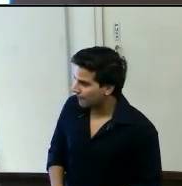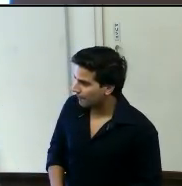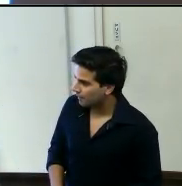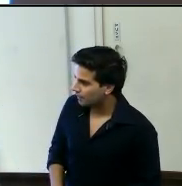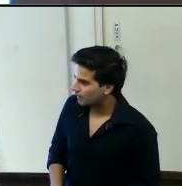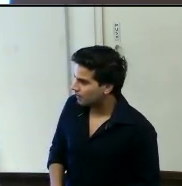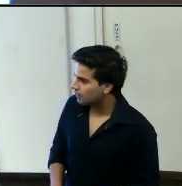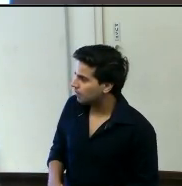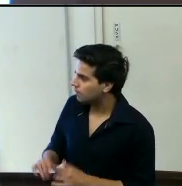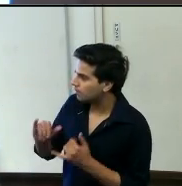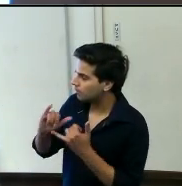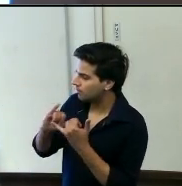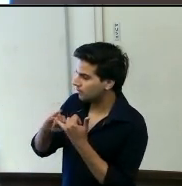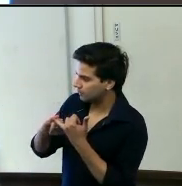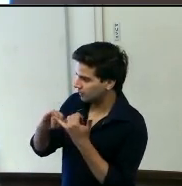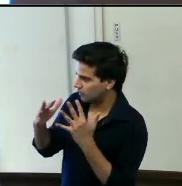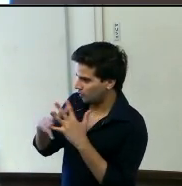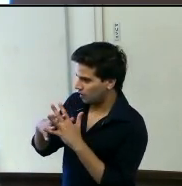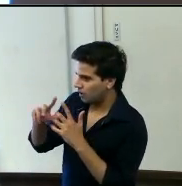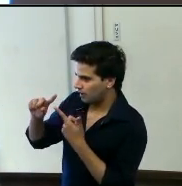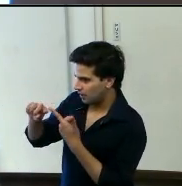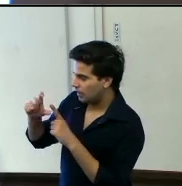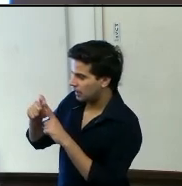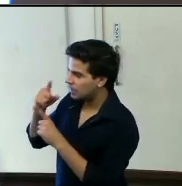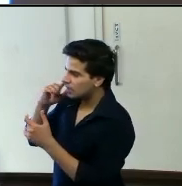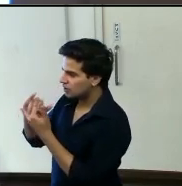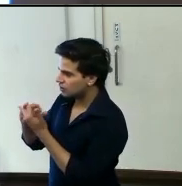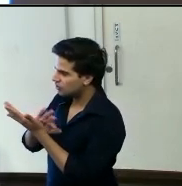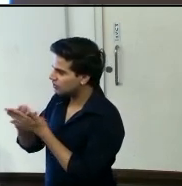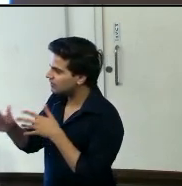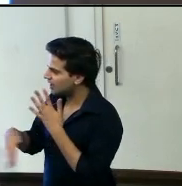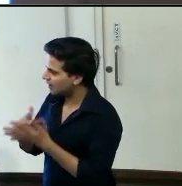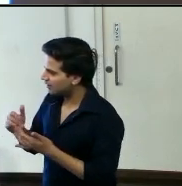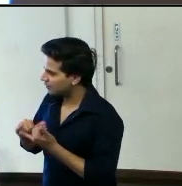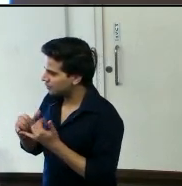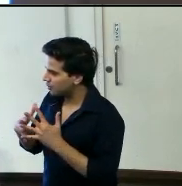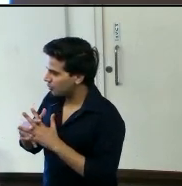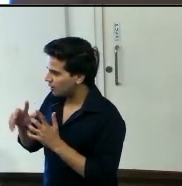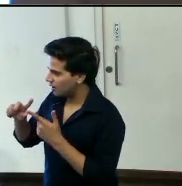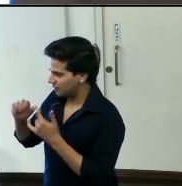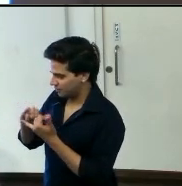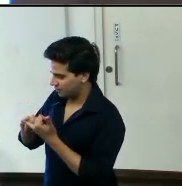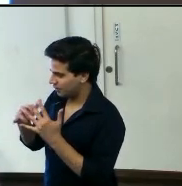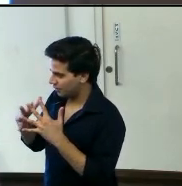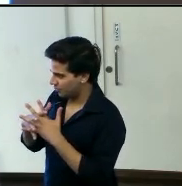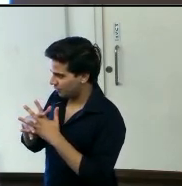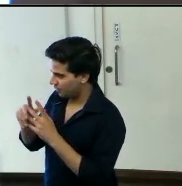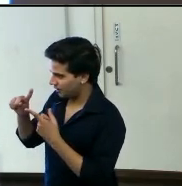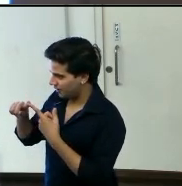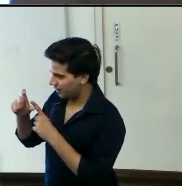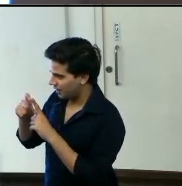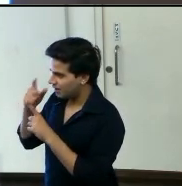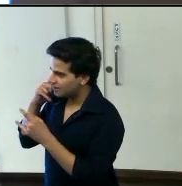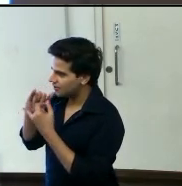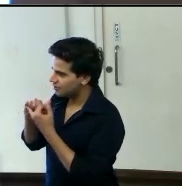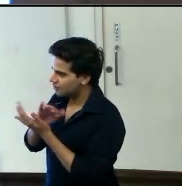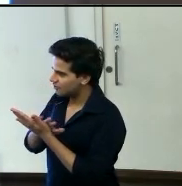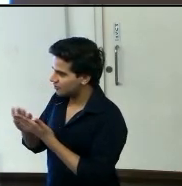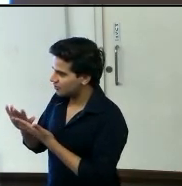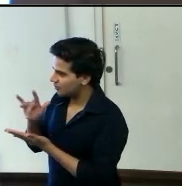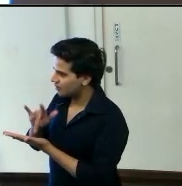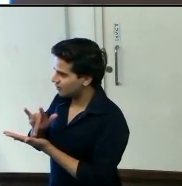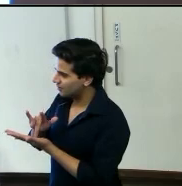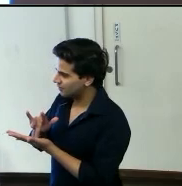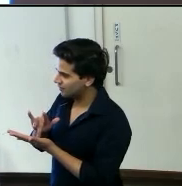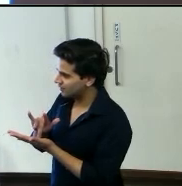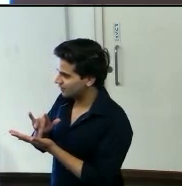Swedish writer, he has written, my friend, it's a book on language. Okay. And